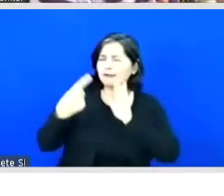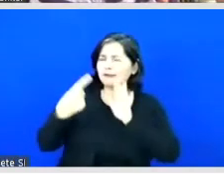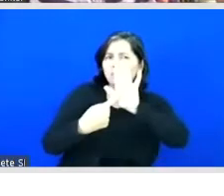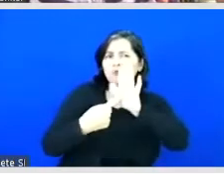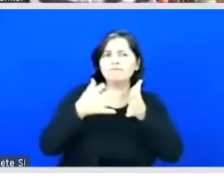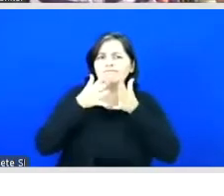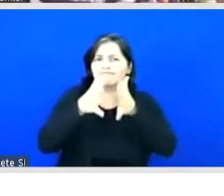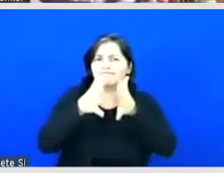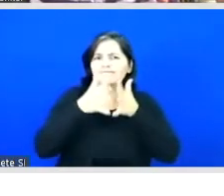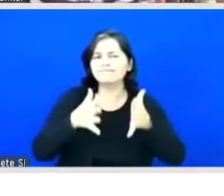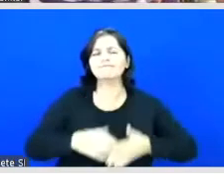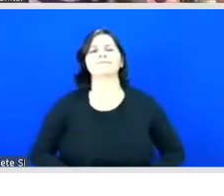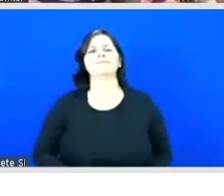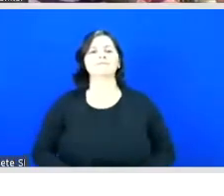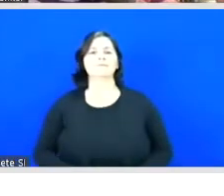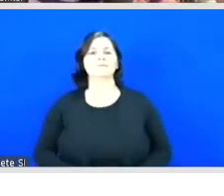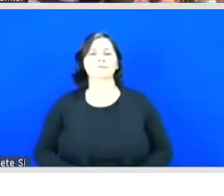But hello, yes, good afternoon.